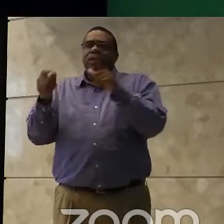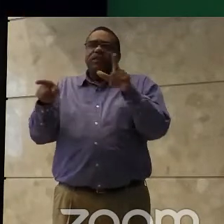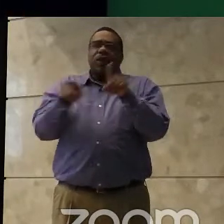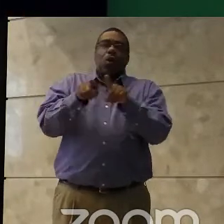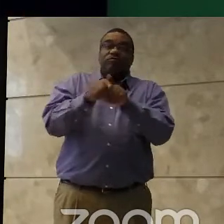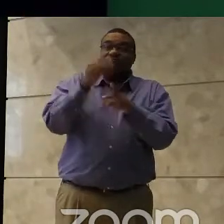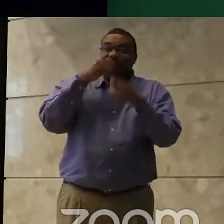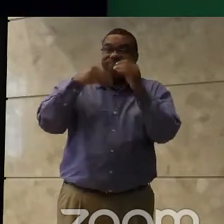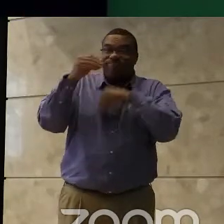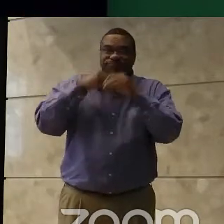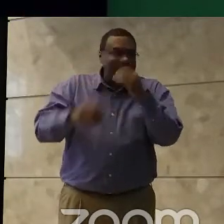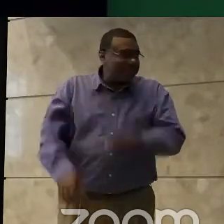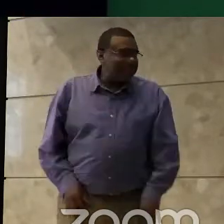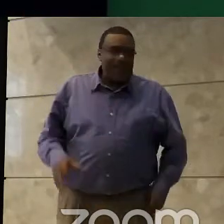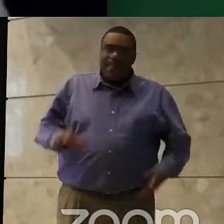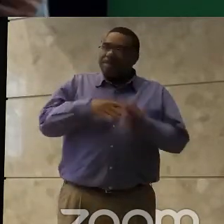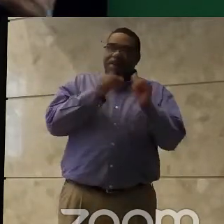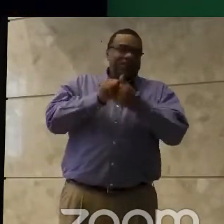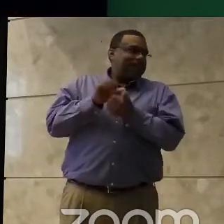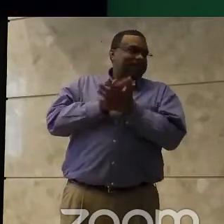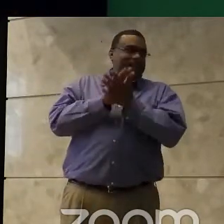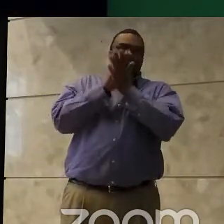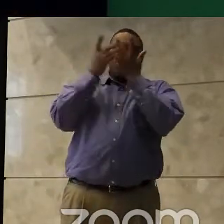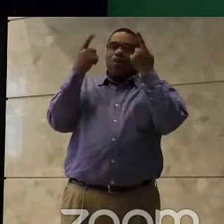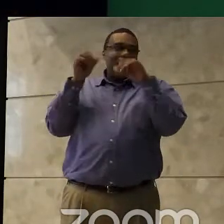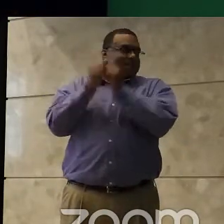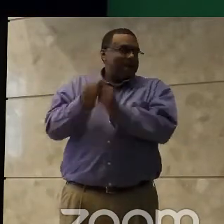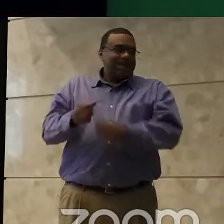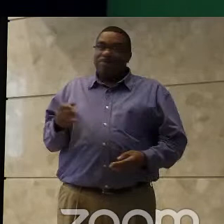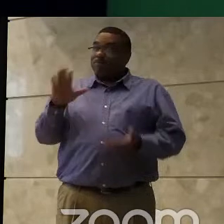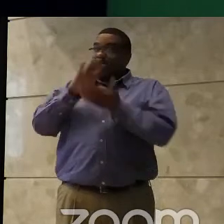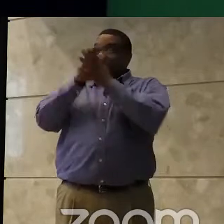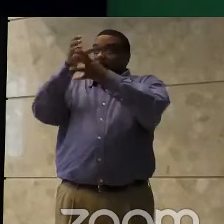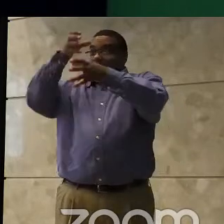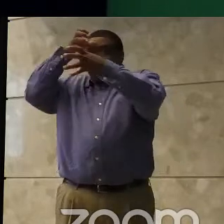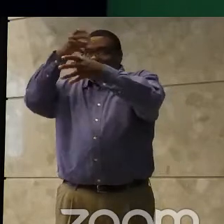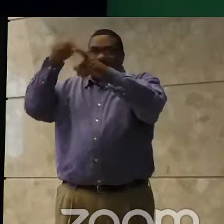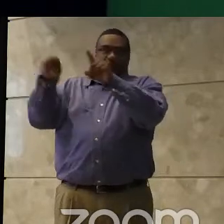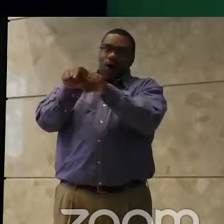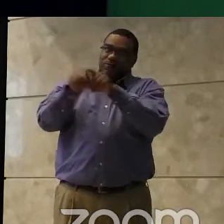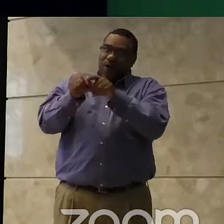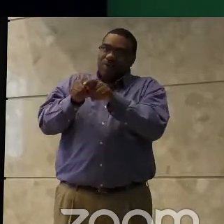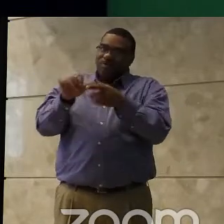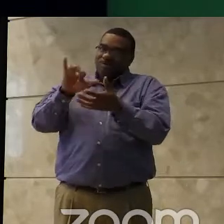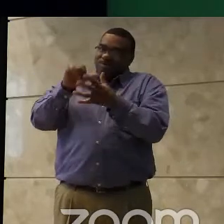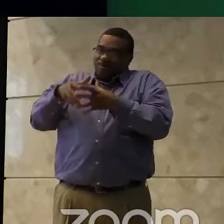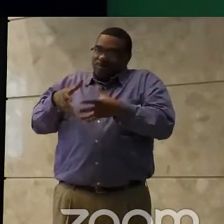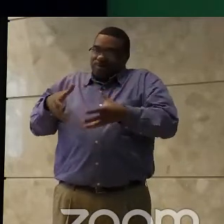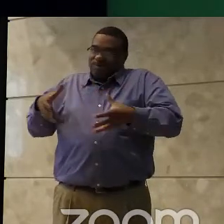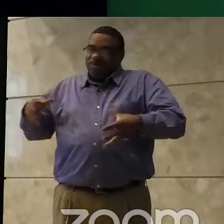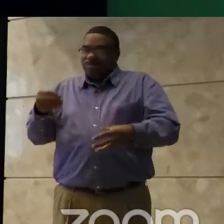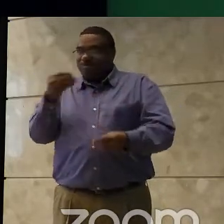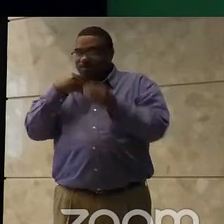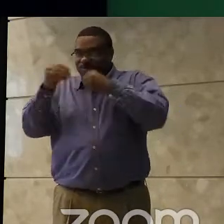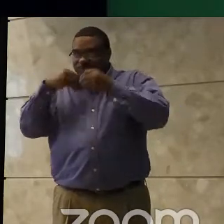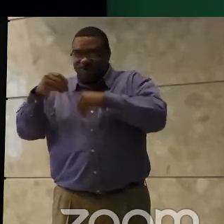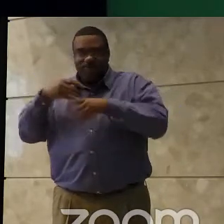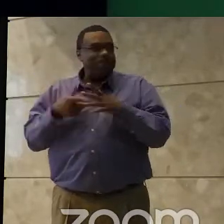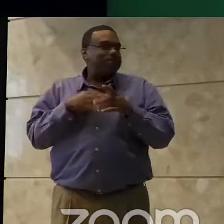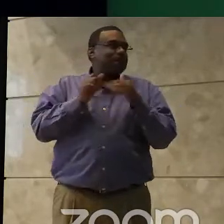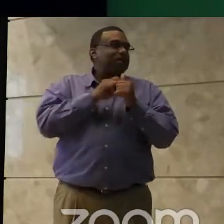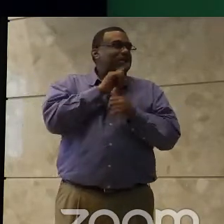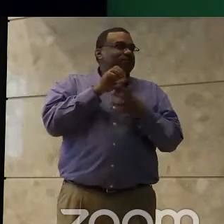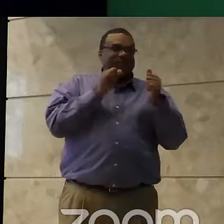eating. So I was getting smarter and fatter all the time. And in the South, they like those cheeks. You know what I'm talking about. And I'm doing my